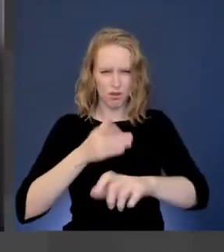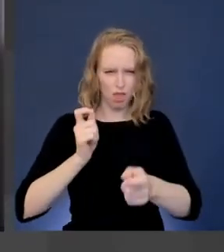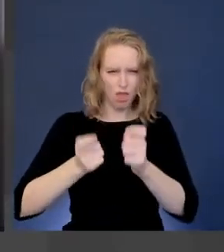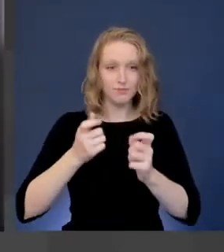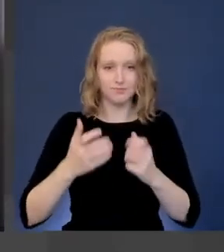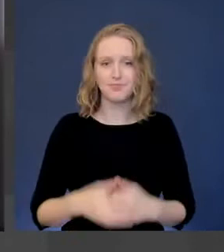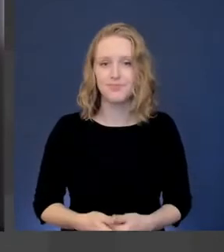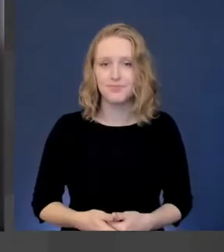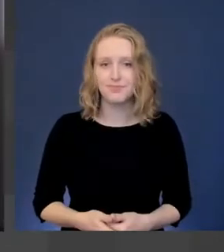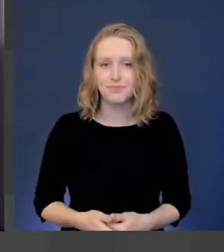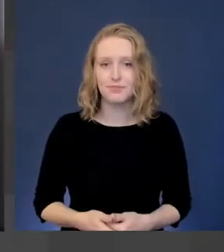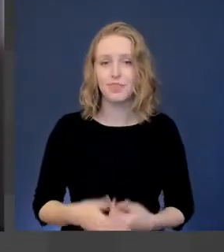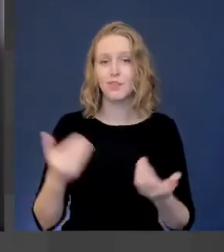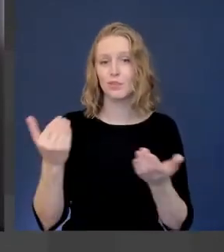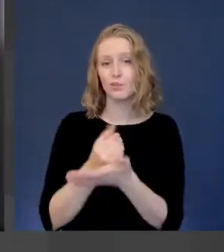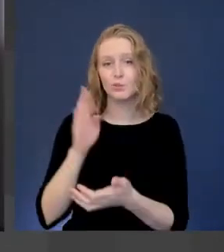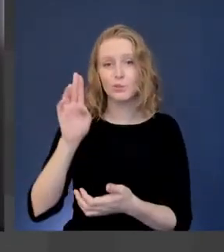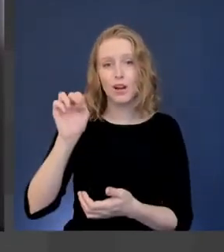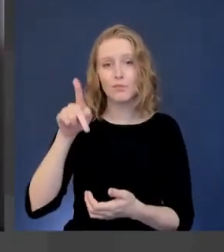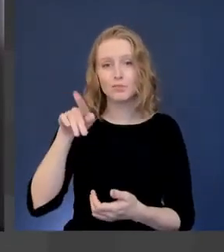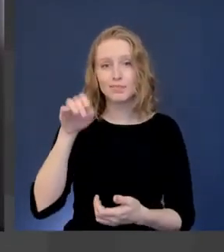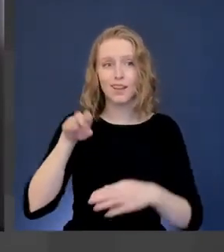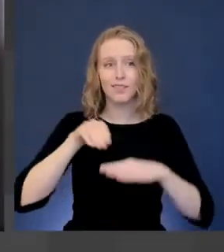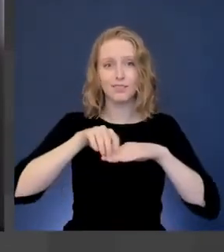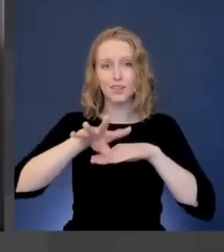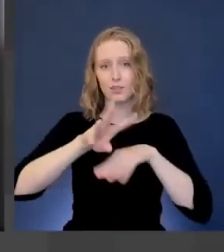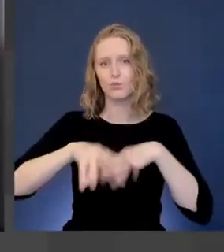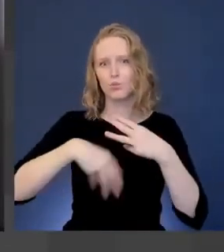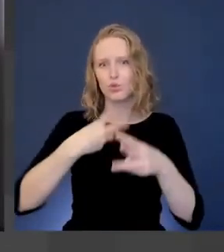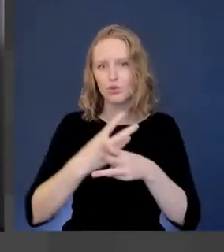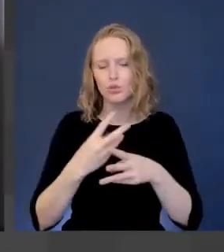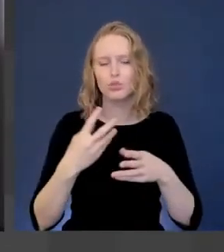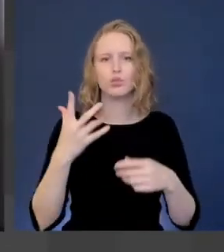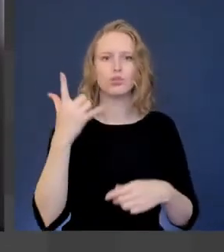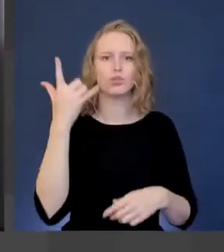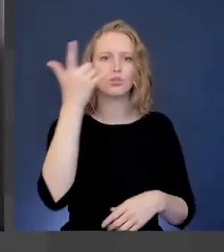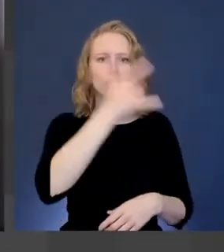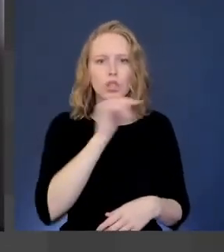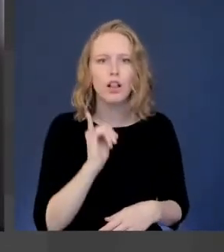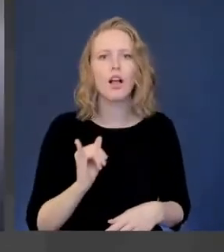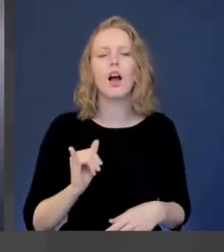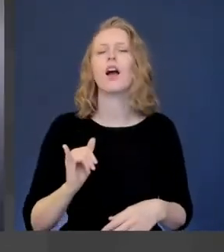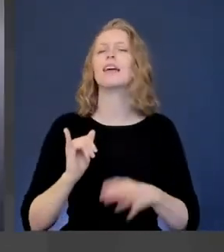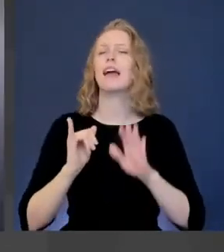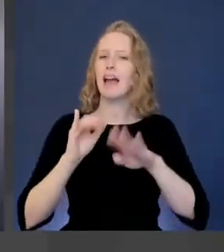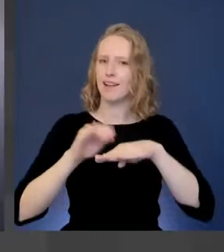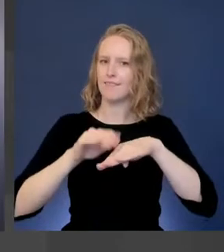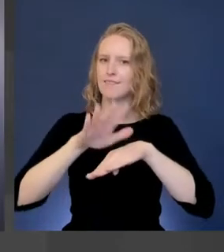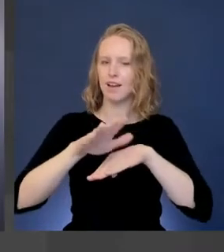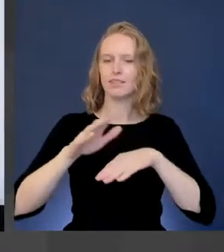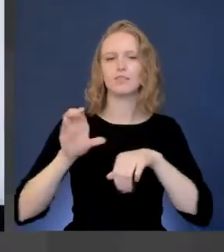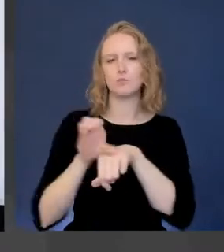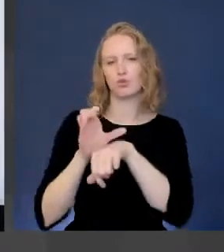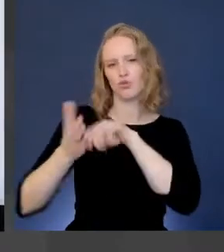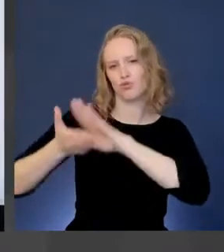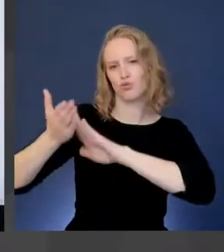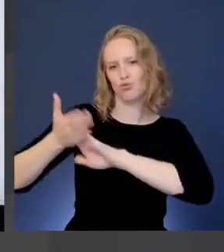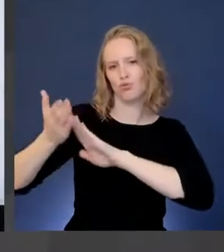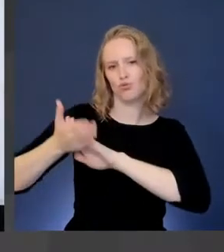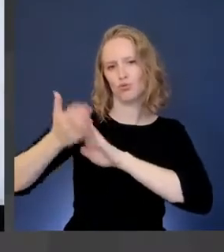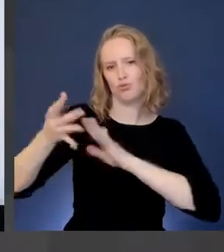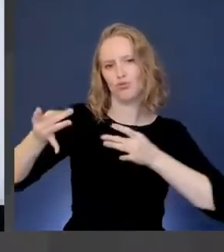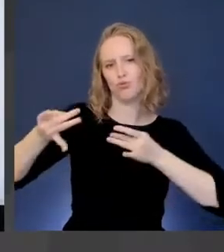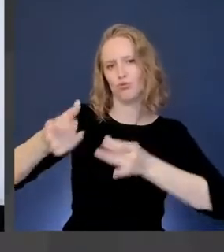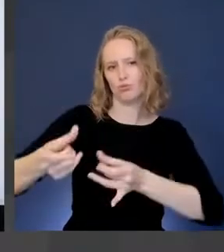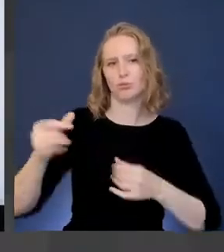how the world looks a lot, and it also affects performance quite a lot. The best part